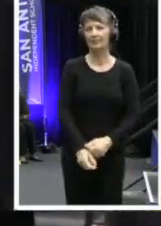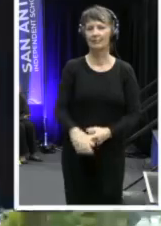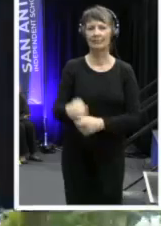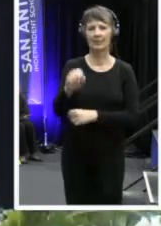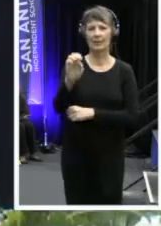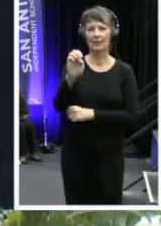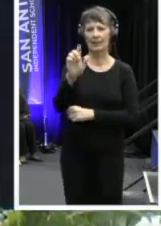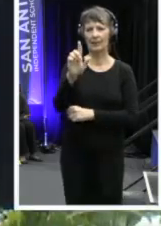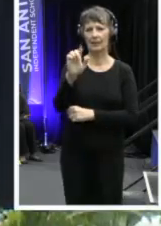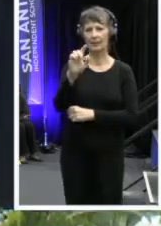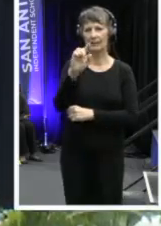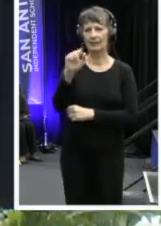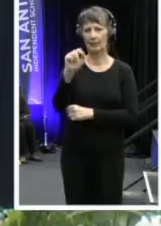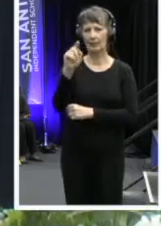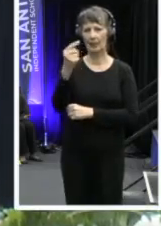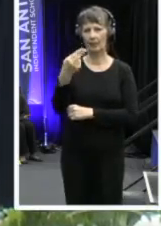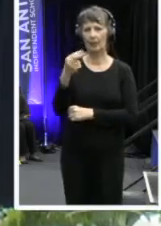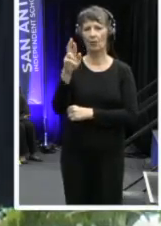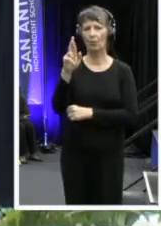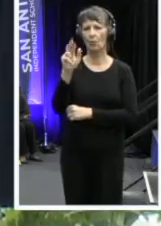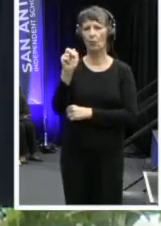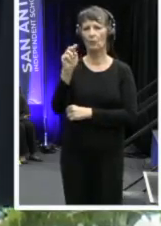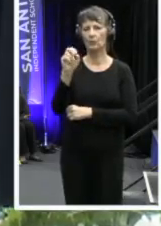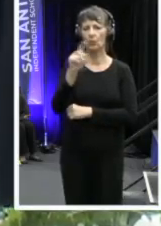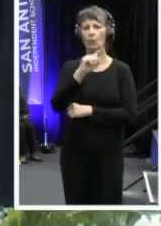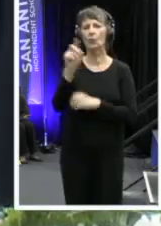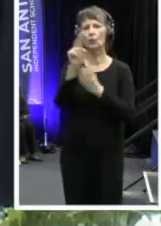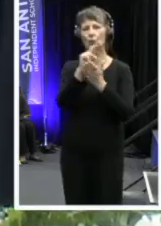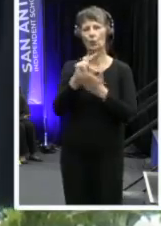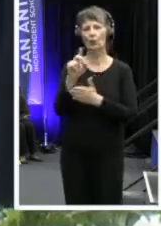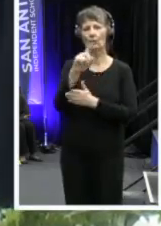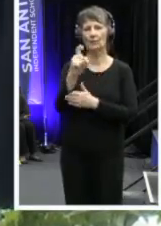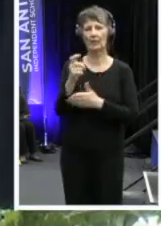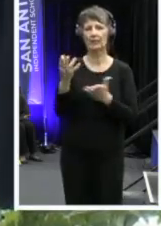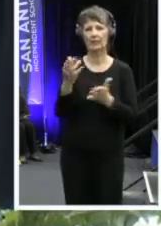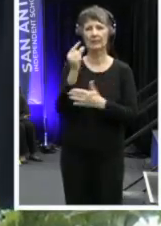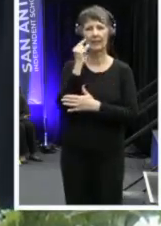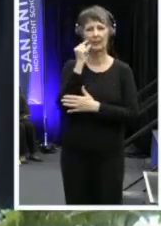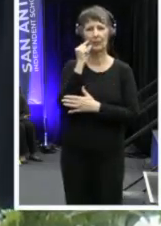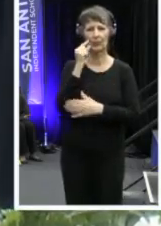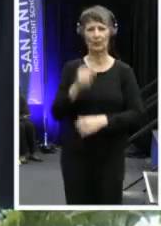Elizabeth Romo will be attending the University of Texas at San Antonio.